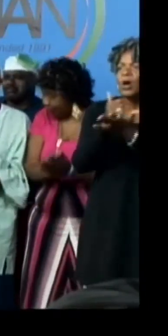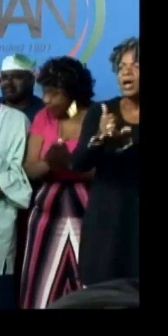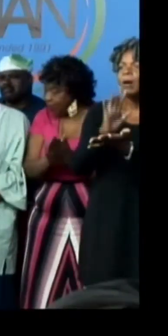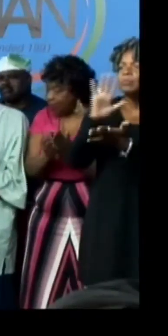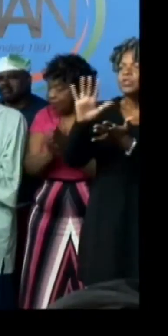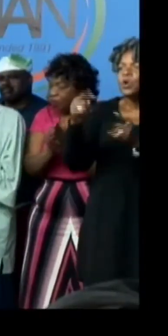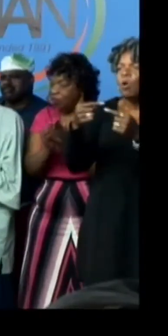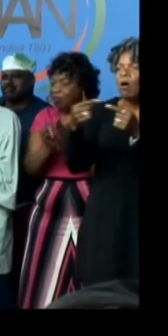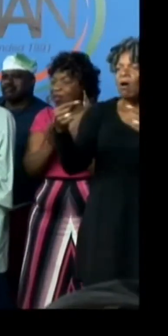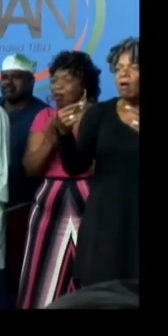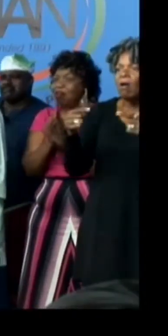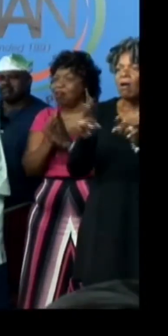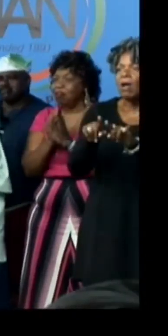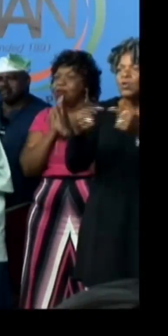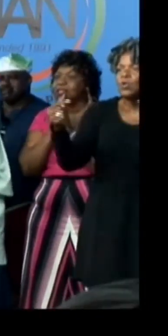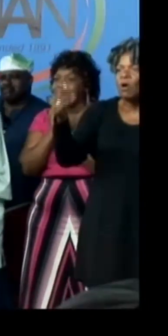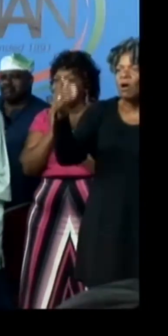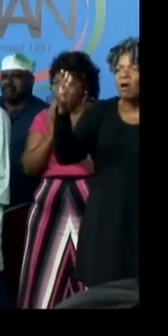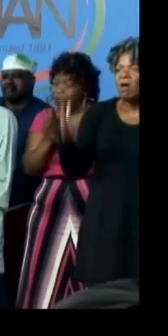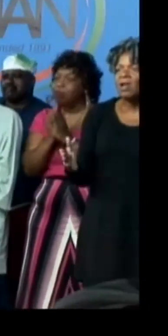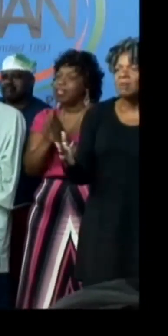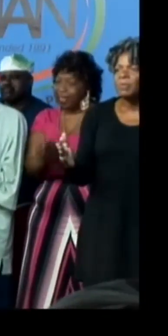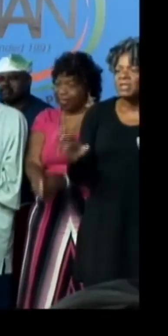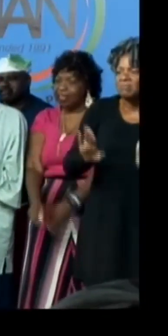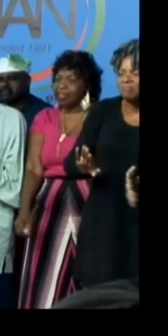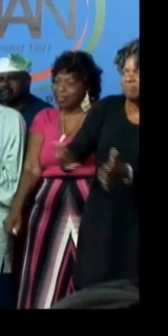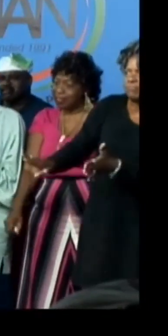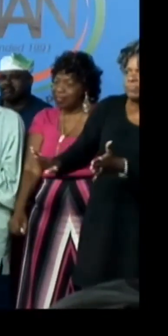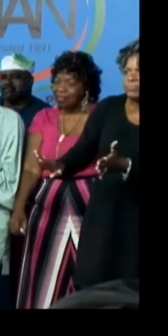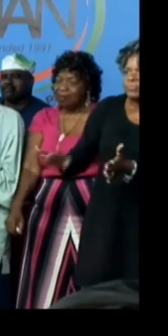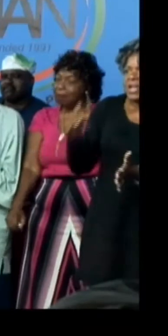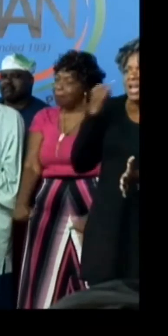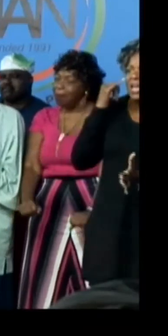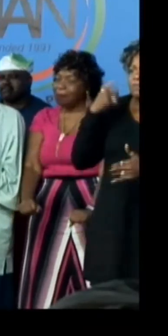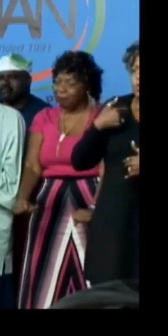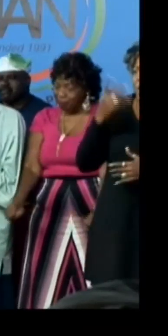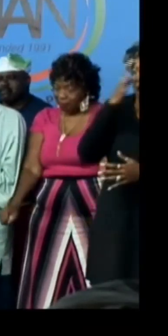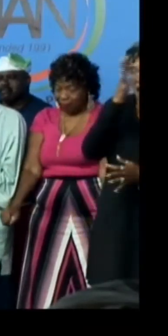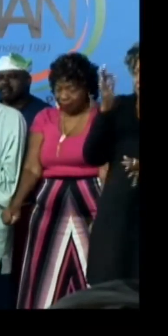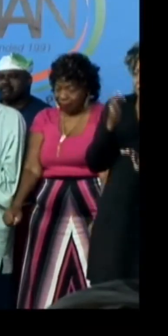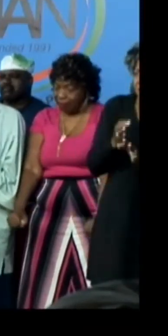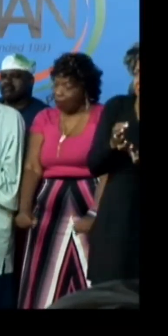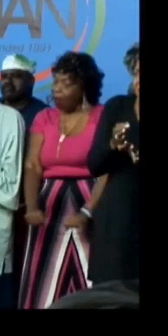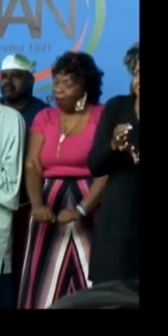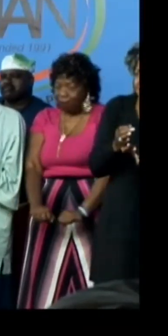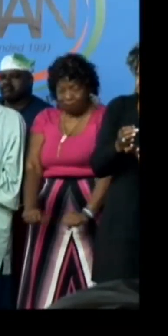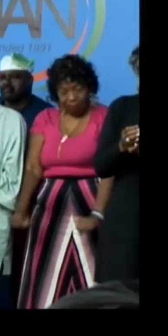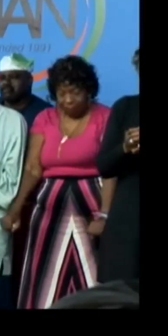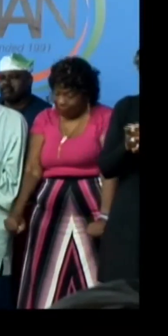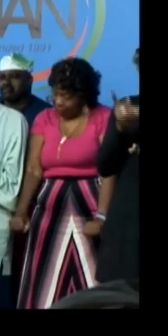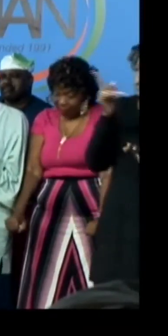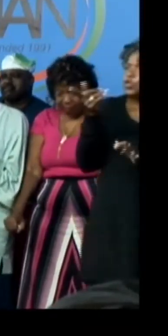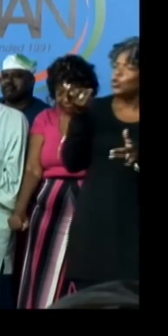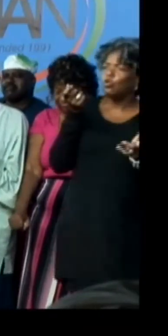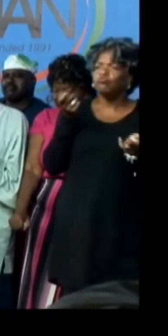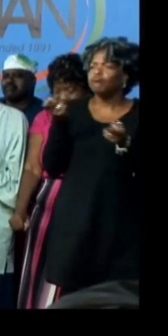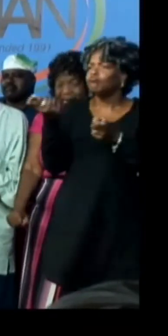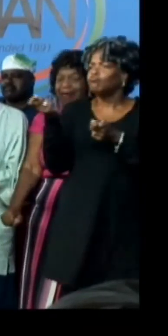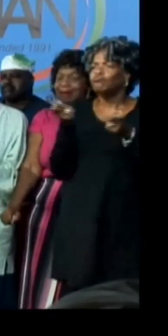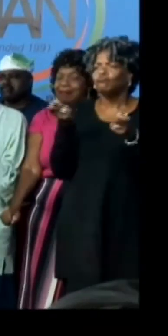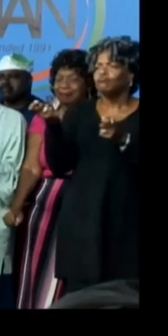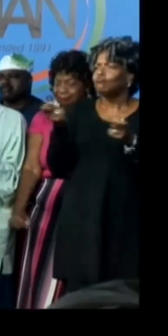you be faithful over a few things. Your ruler over many